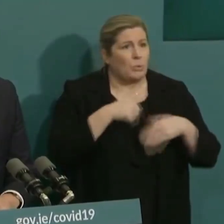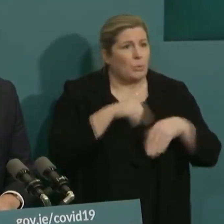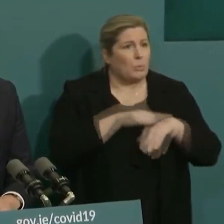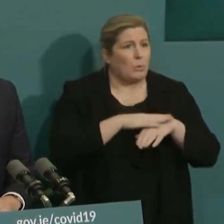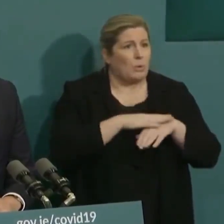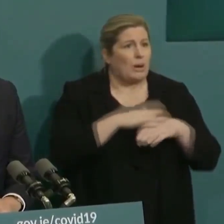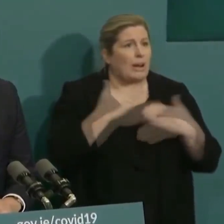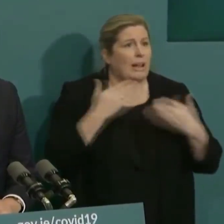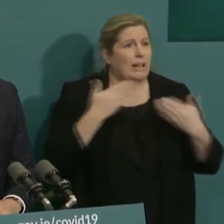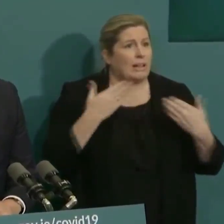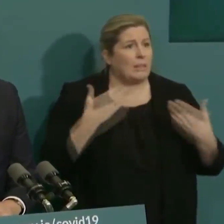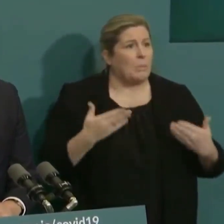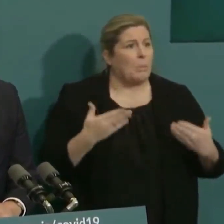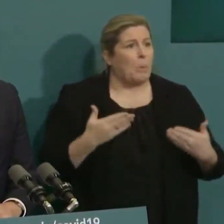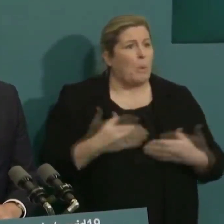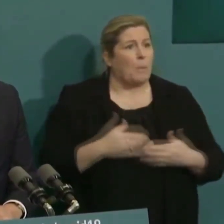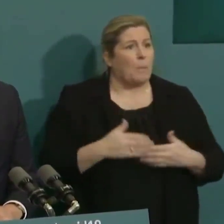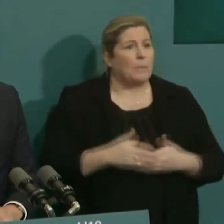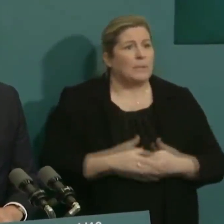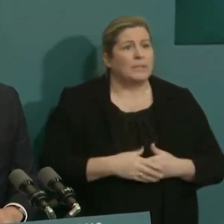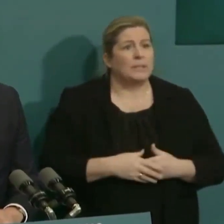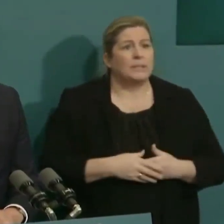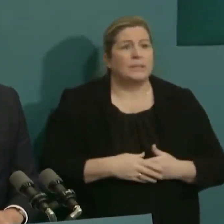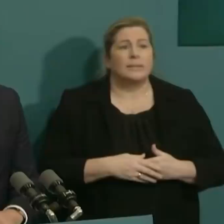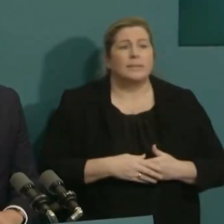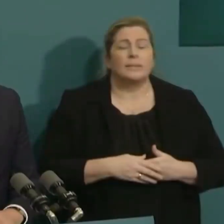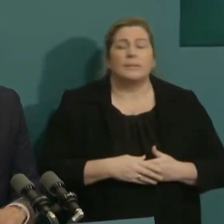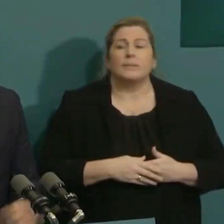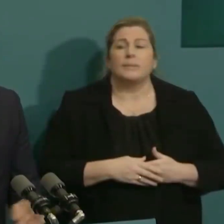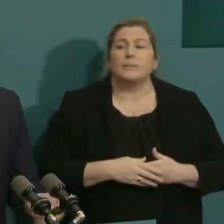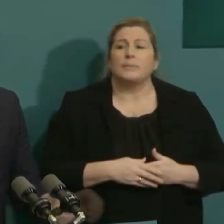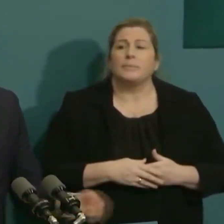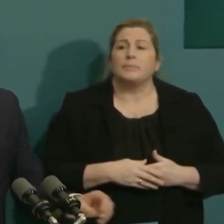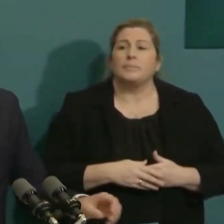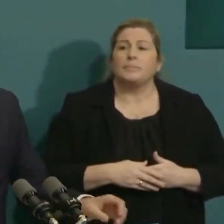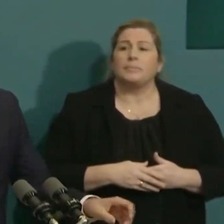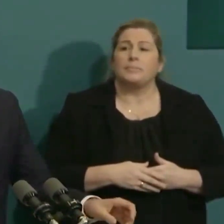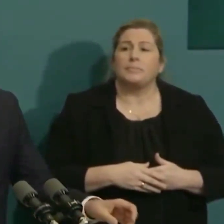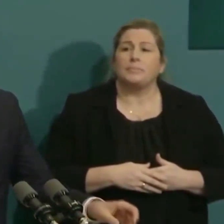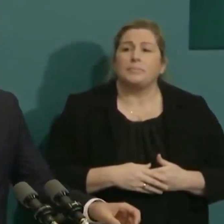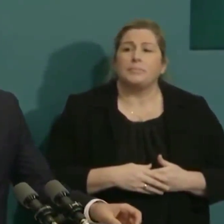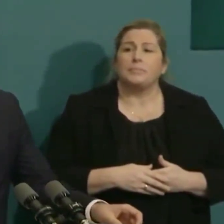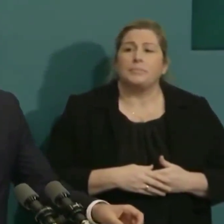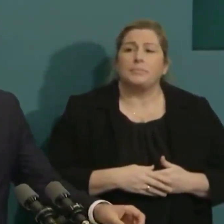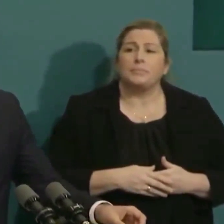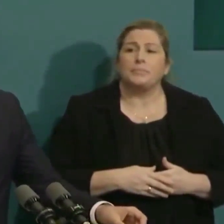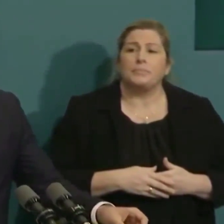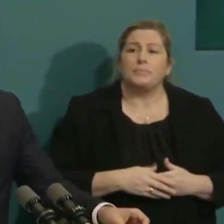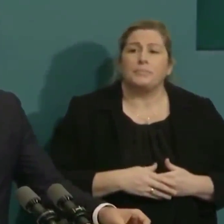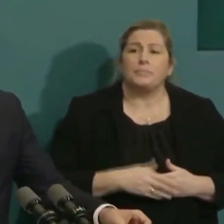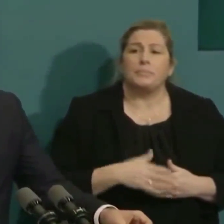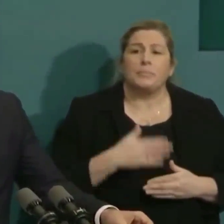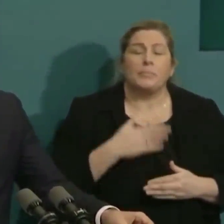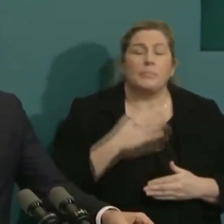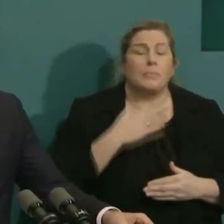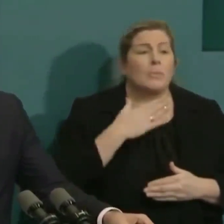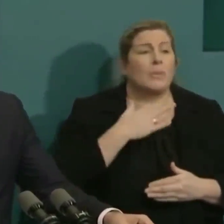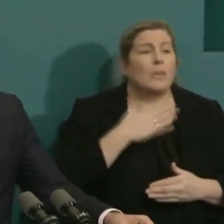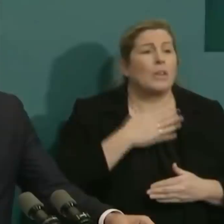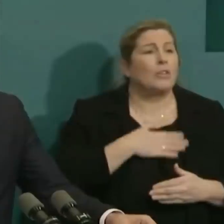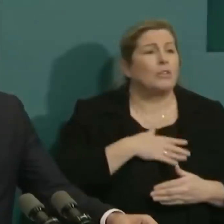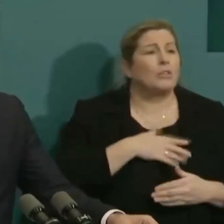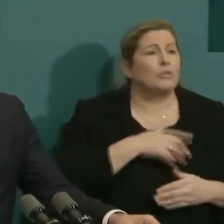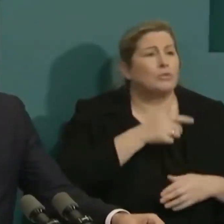Christmas next year for many people in Ireland. And we are only in January. And I can assume if that's the case with